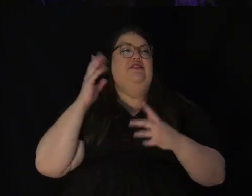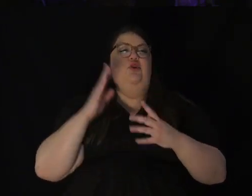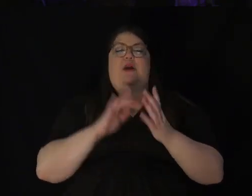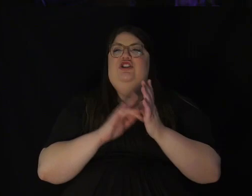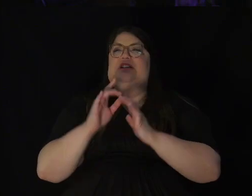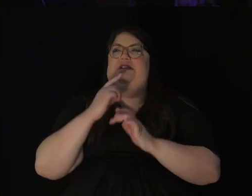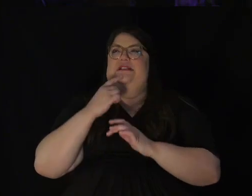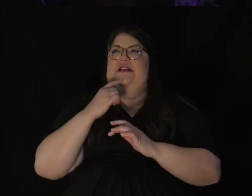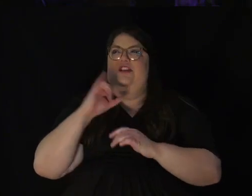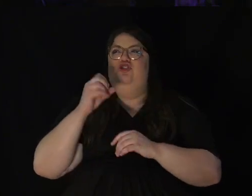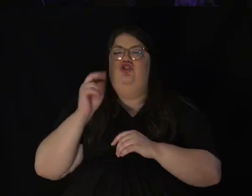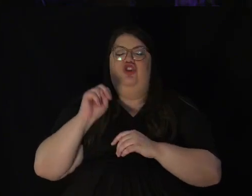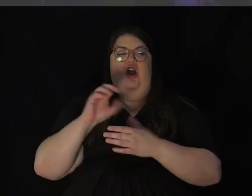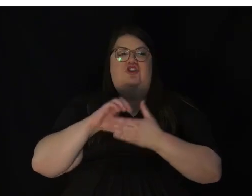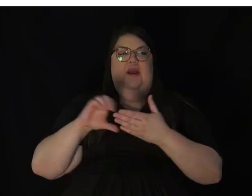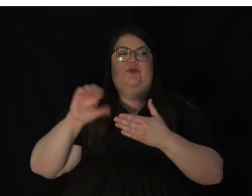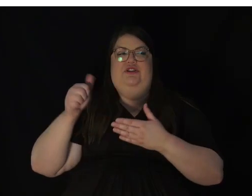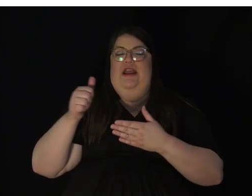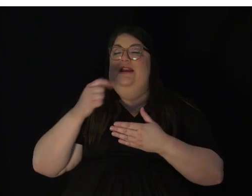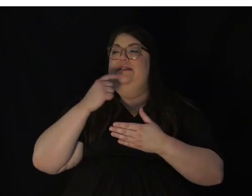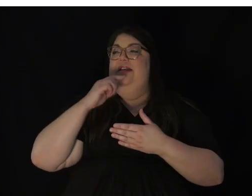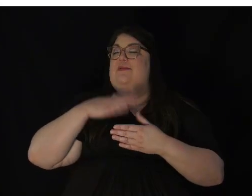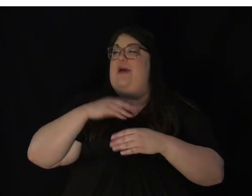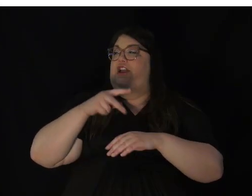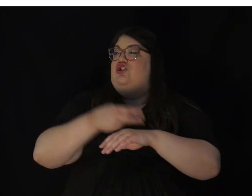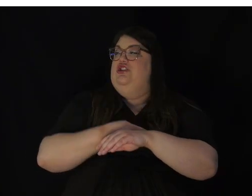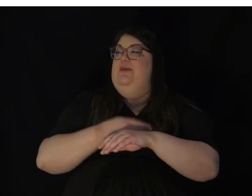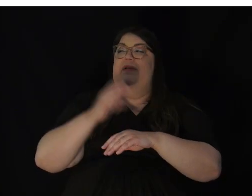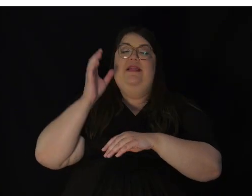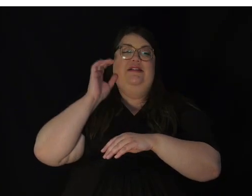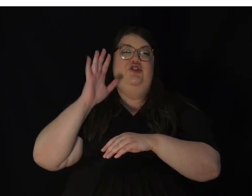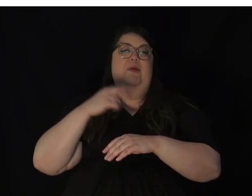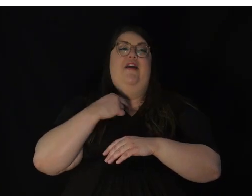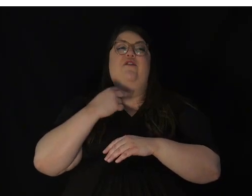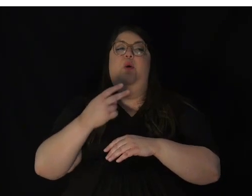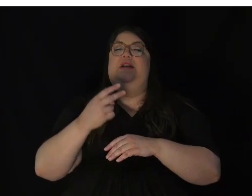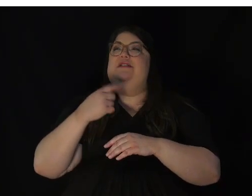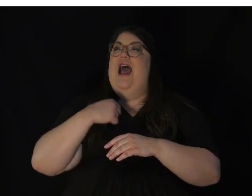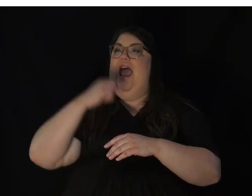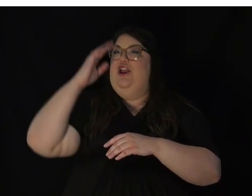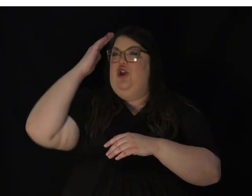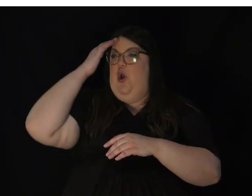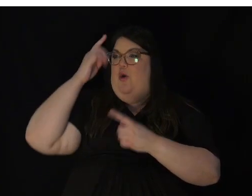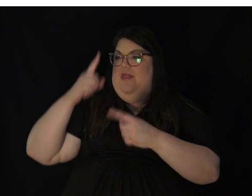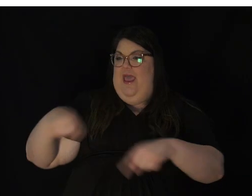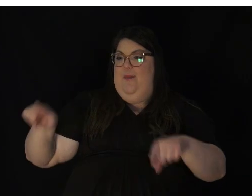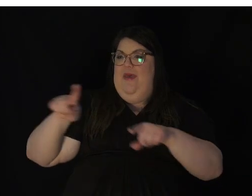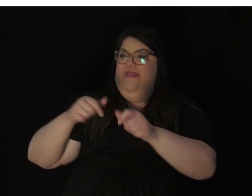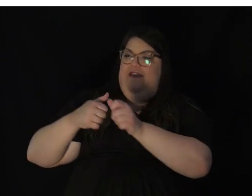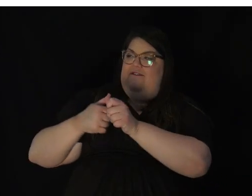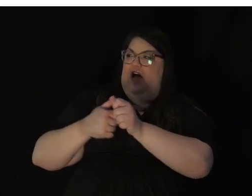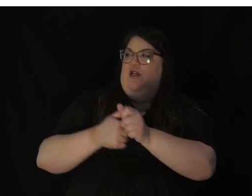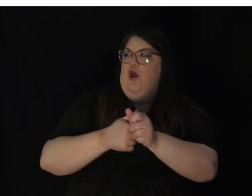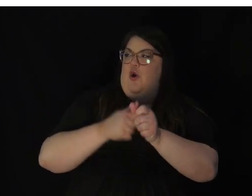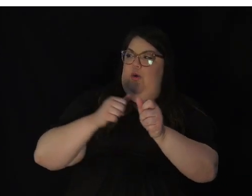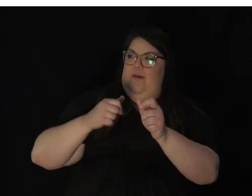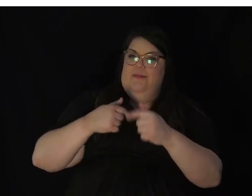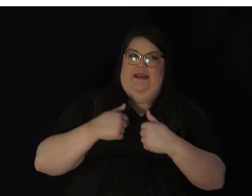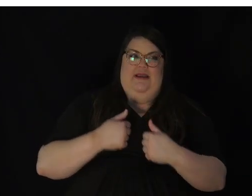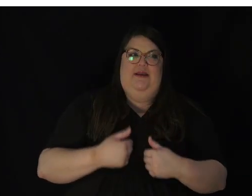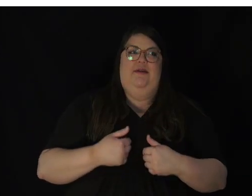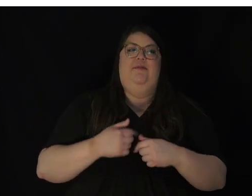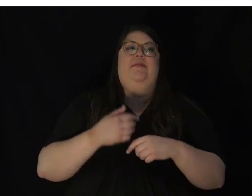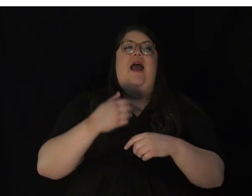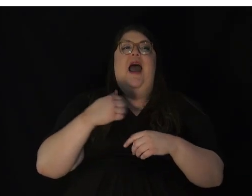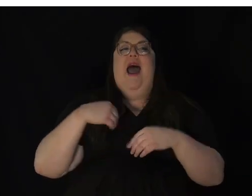10. My sheep listen to my voice. I know them and they follow me. I